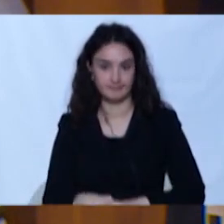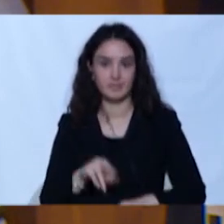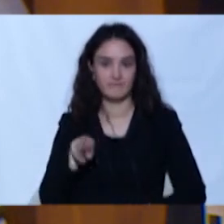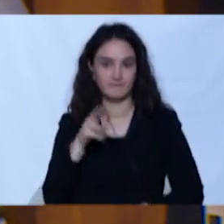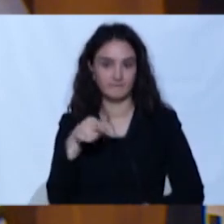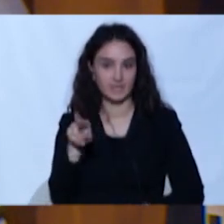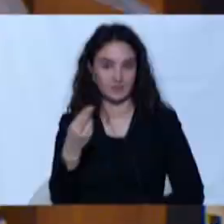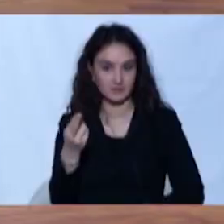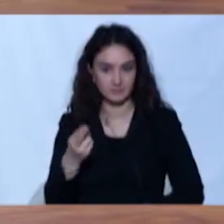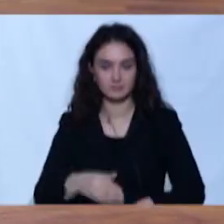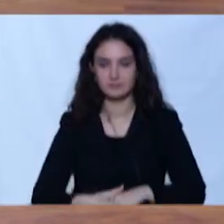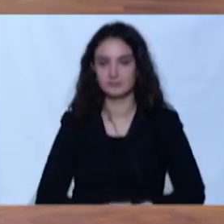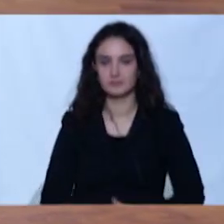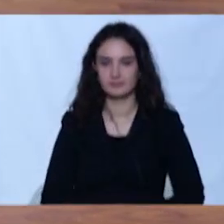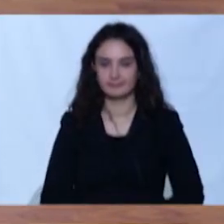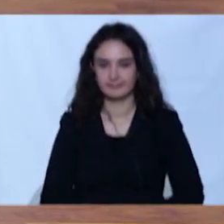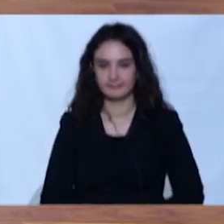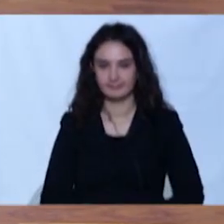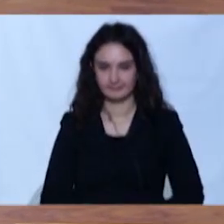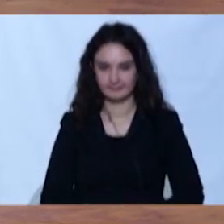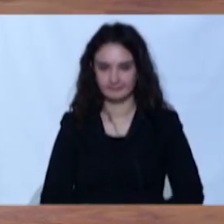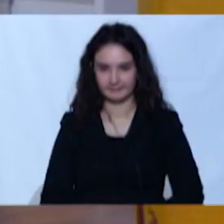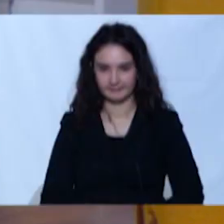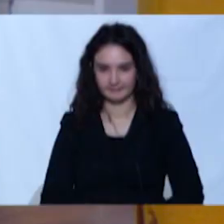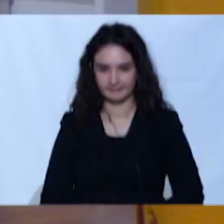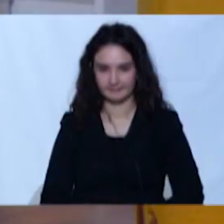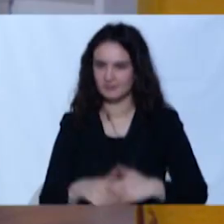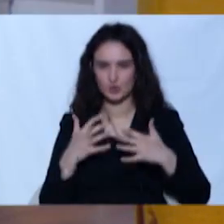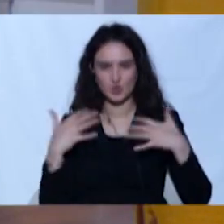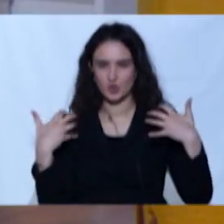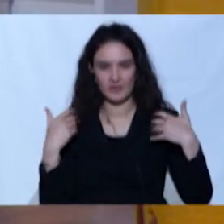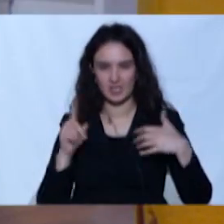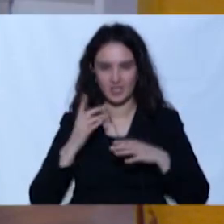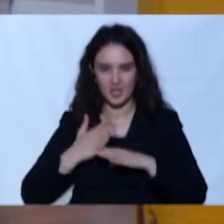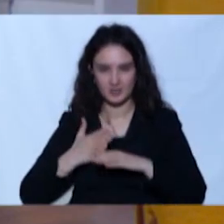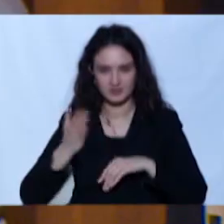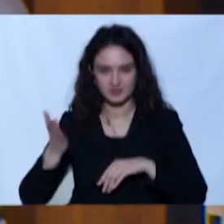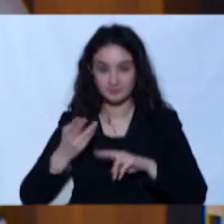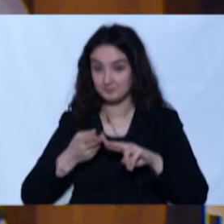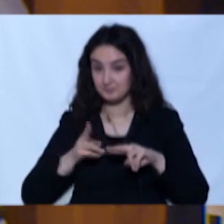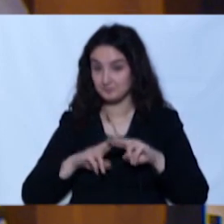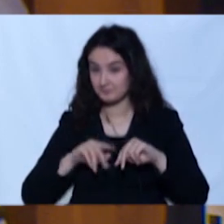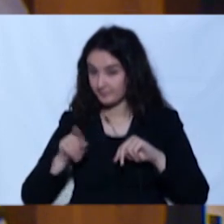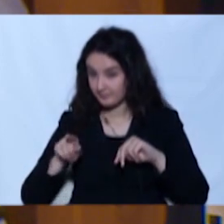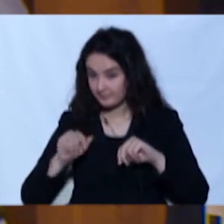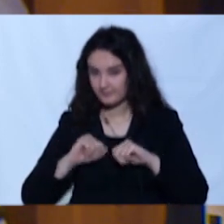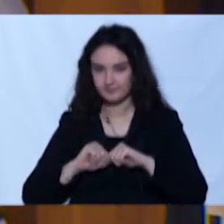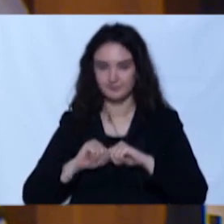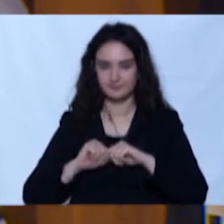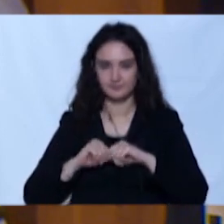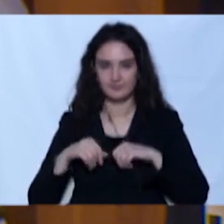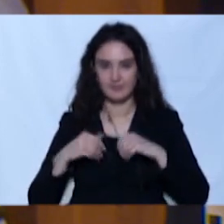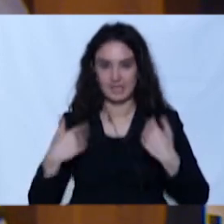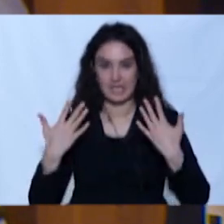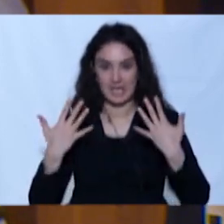Snake. Good. What animal is this? It has little